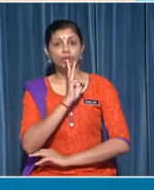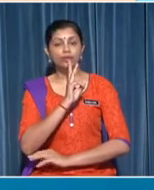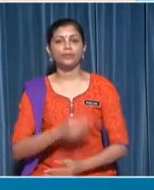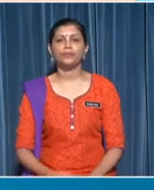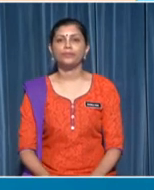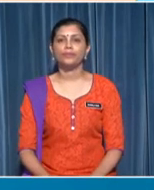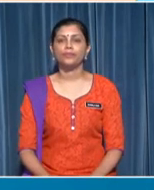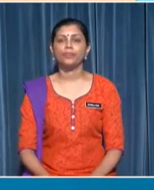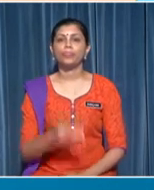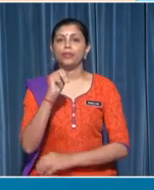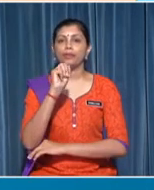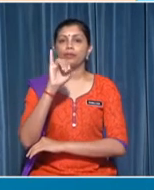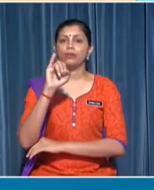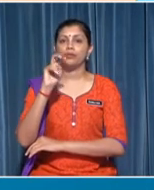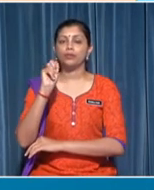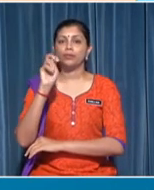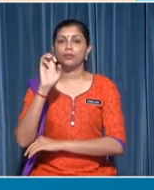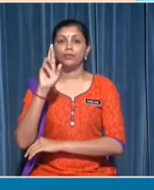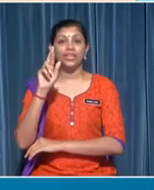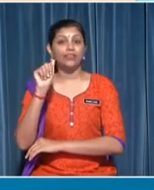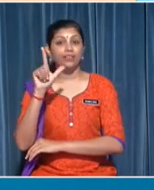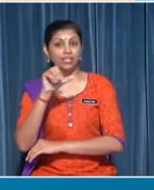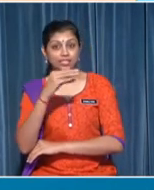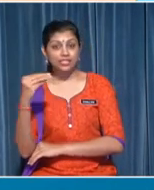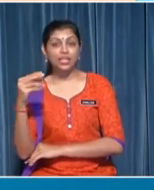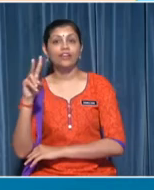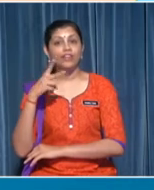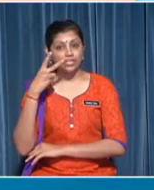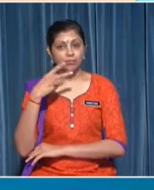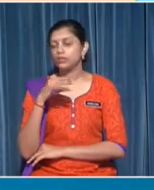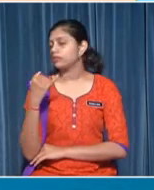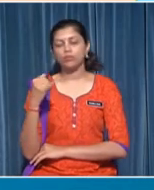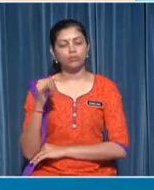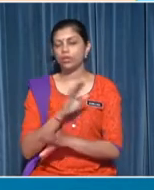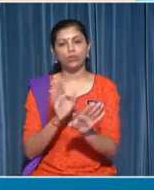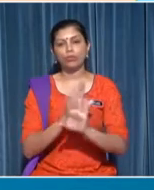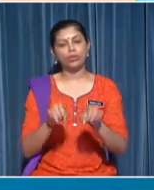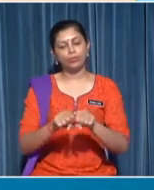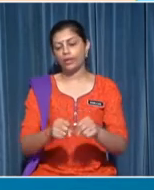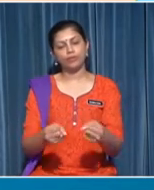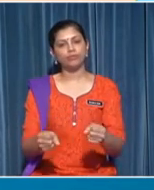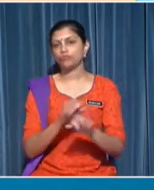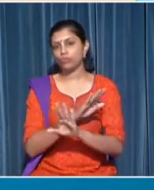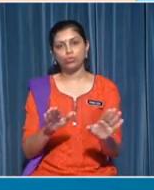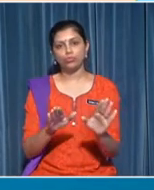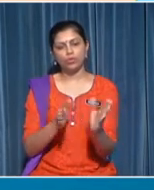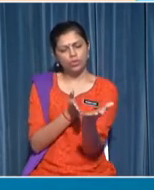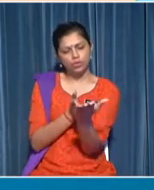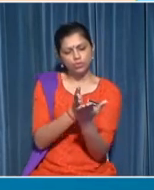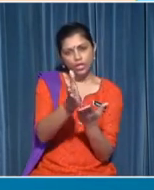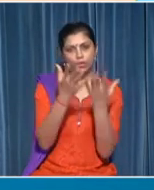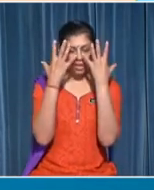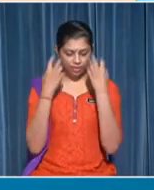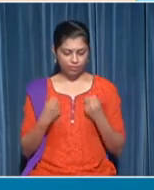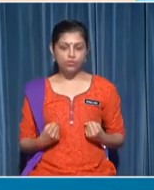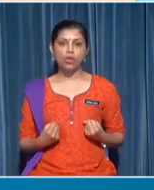Minerals and other vitamins do not need to be broken down. They are straight away absorbed